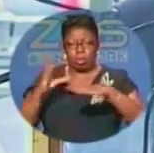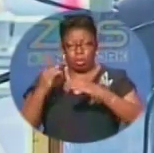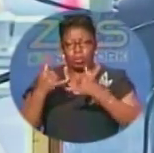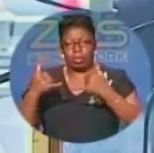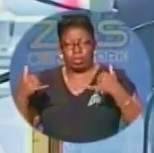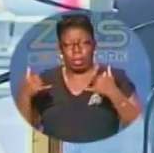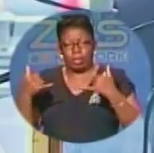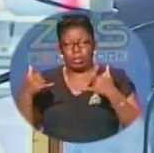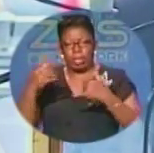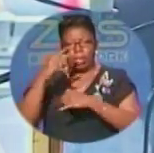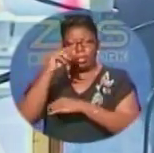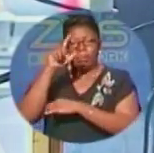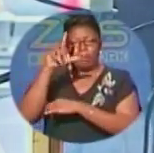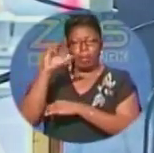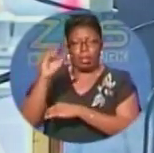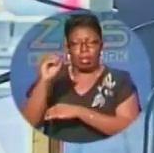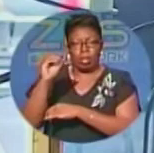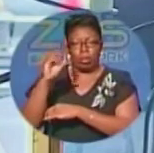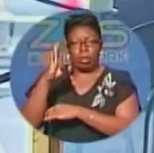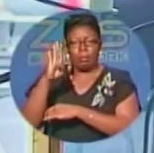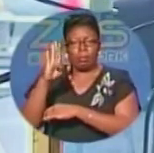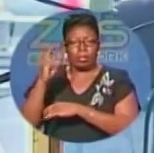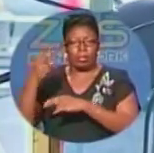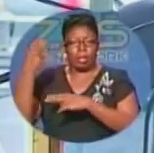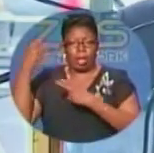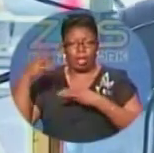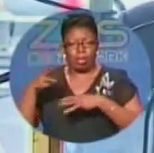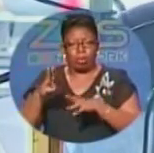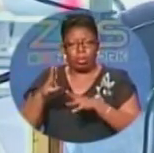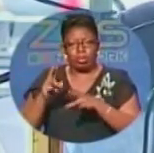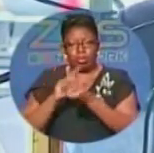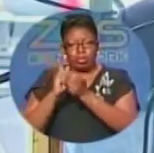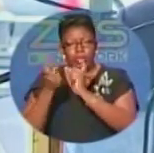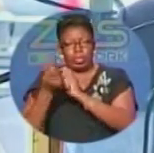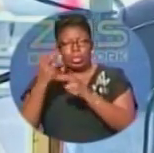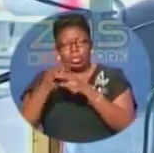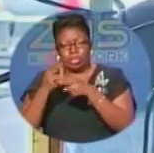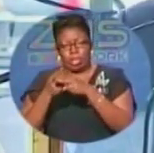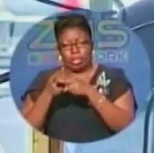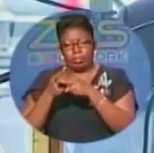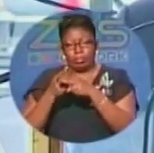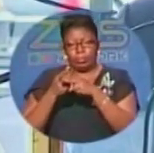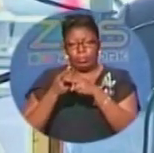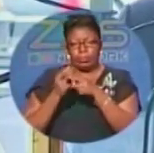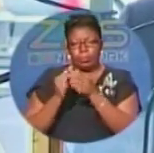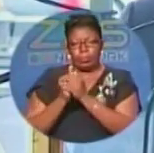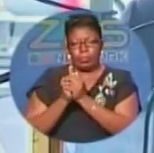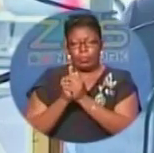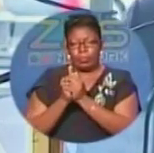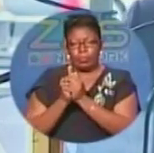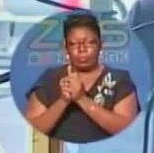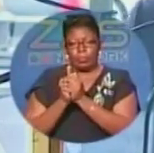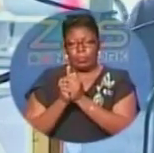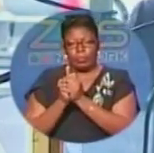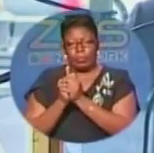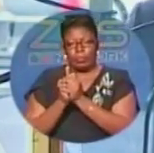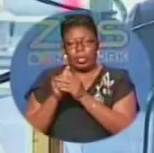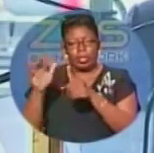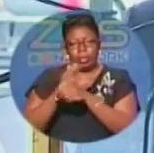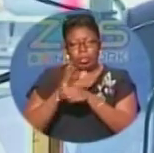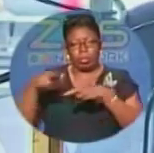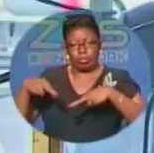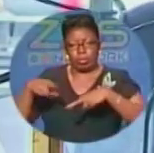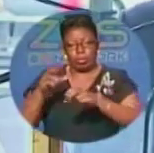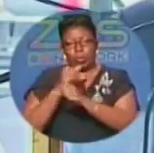and continuing on to the soon-to-be-named New Providence Highway onto West Bay Street at Sanders Beach. With the completion of